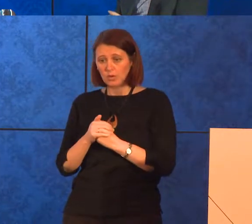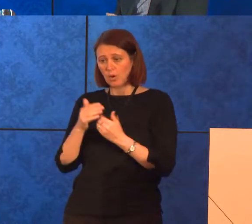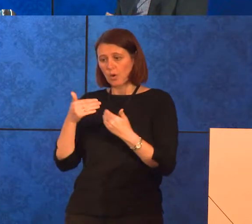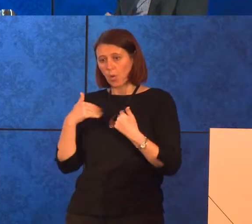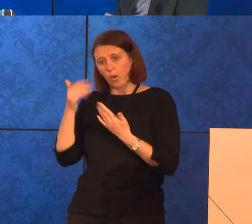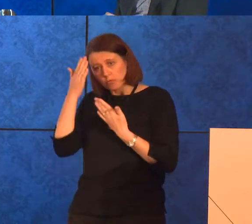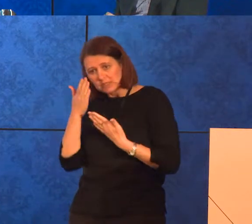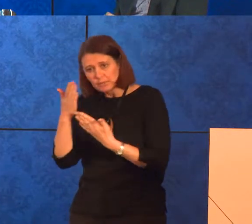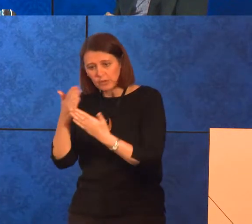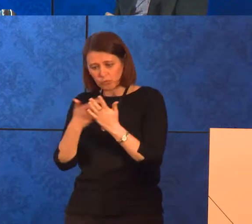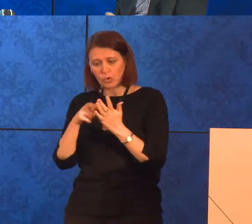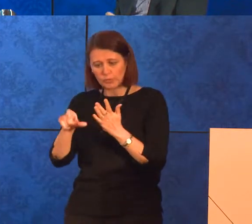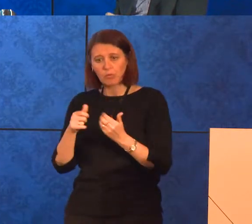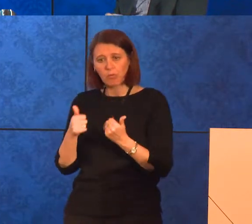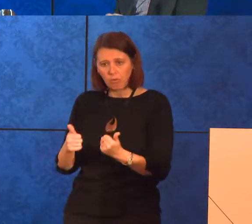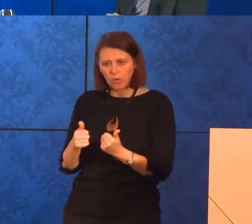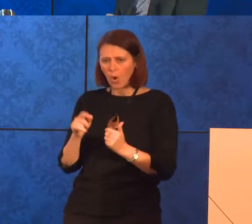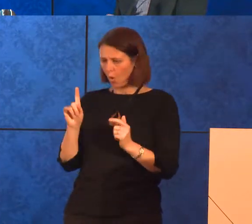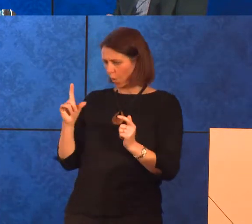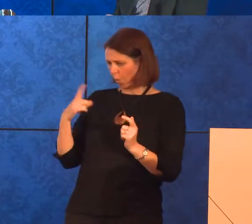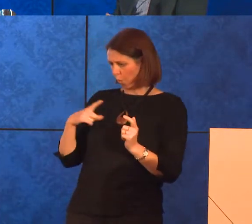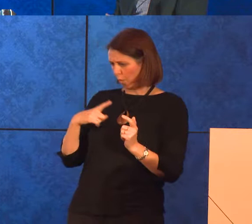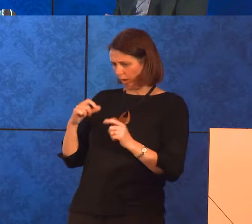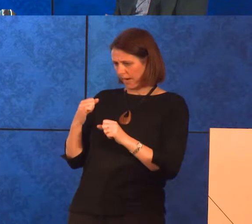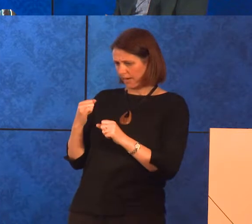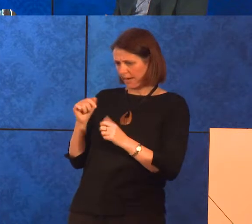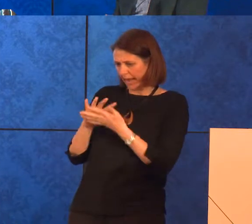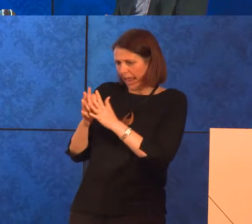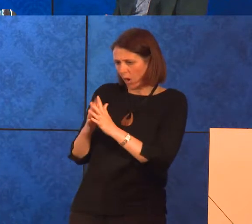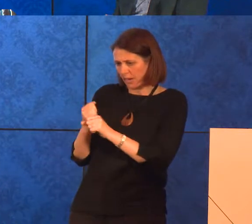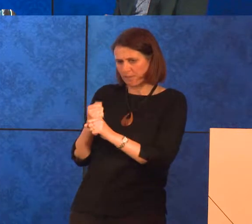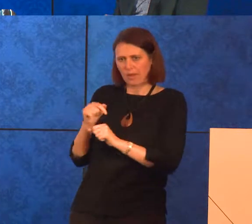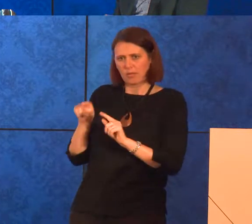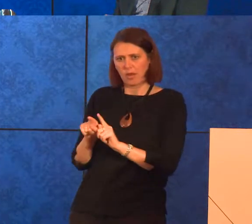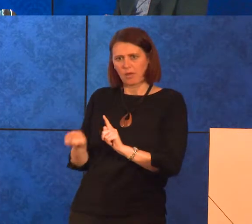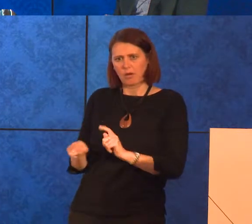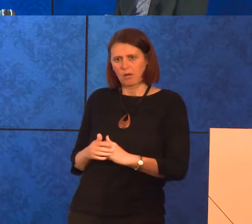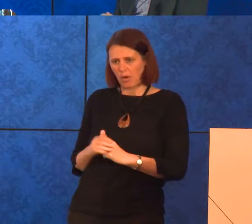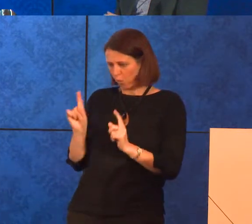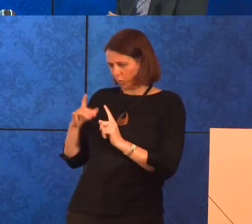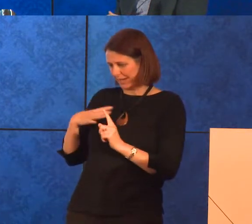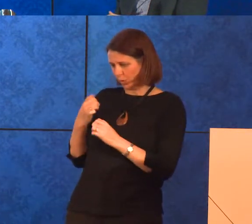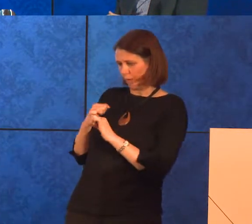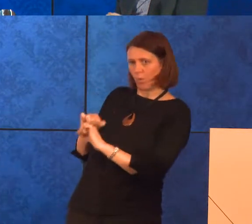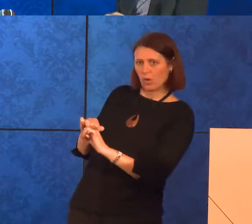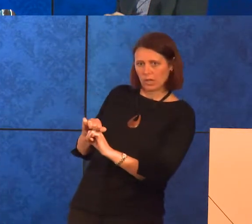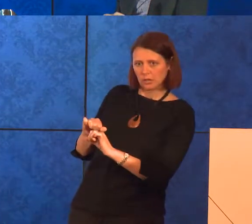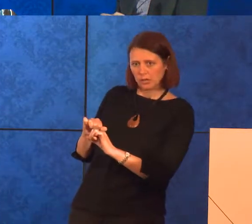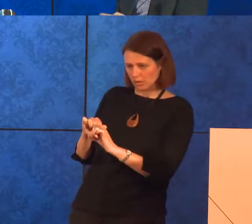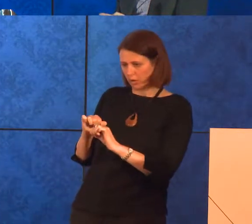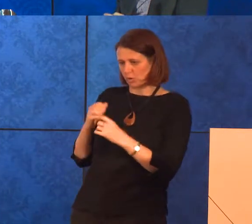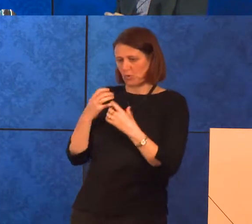well-respected Royal Commission. What made it so, and what do we need to avoid in order to